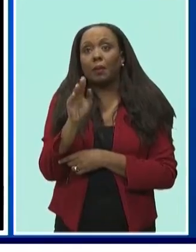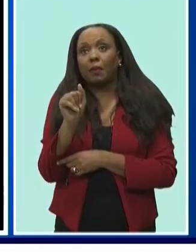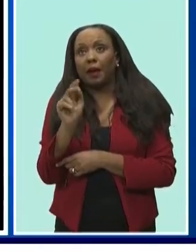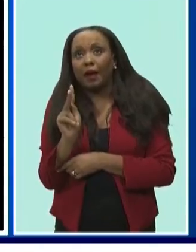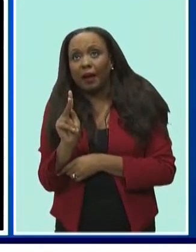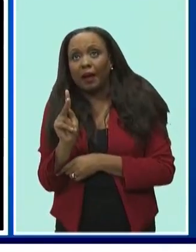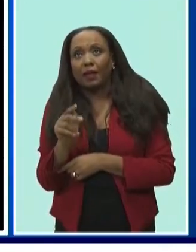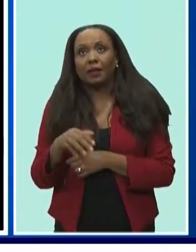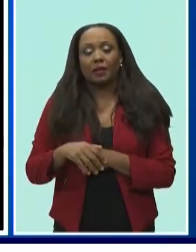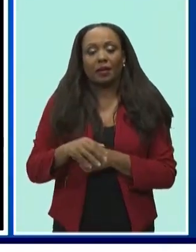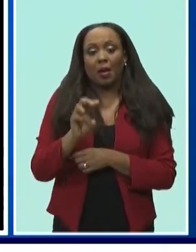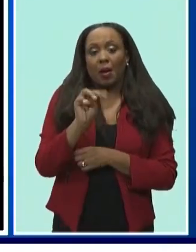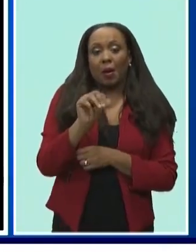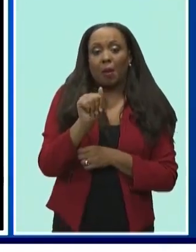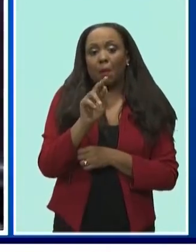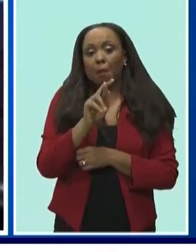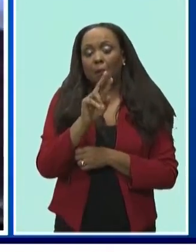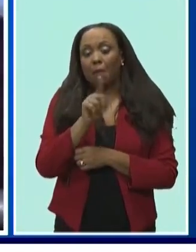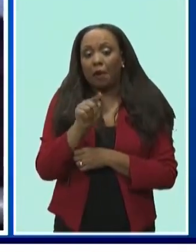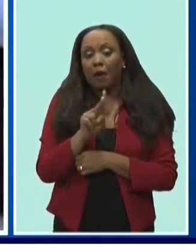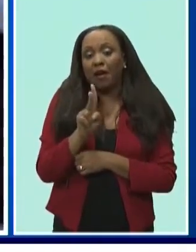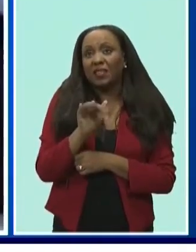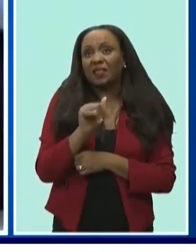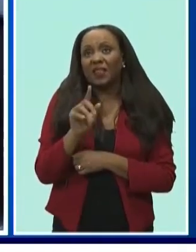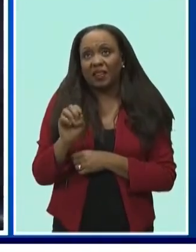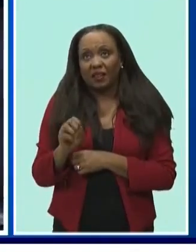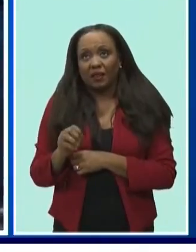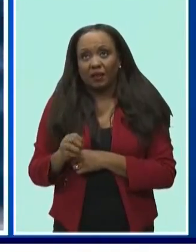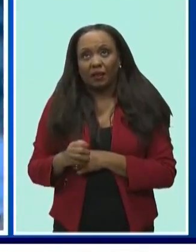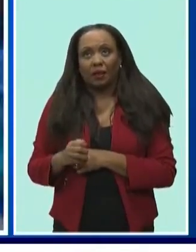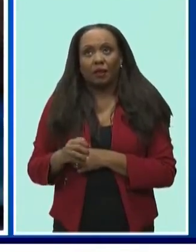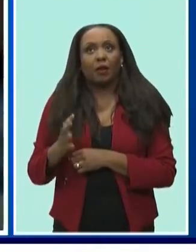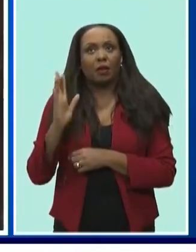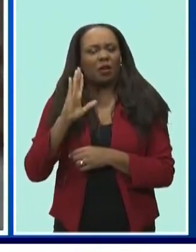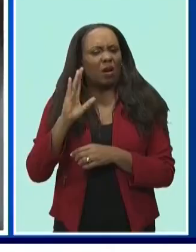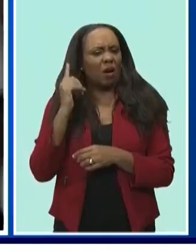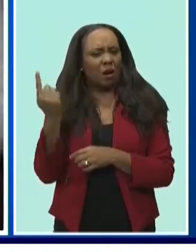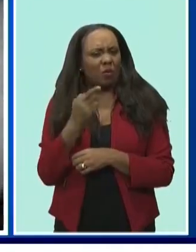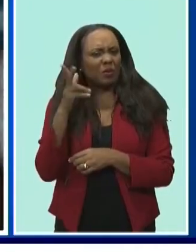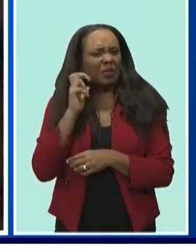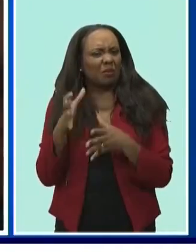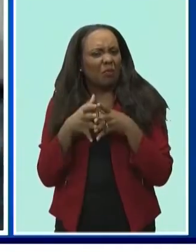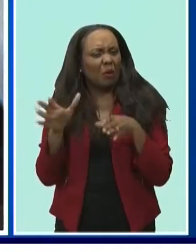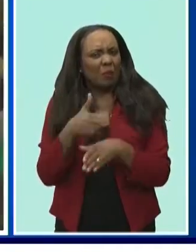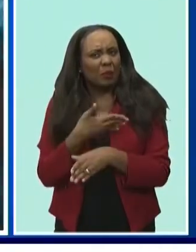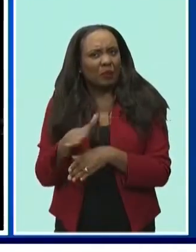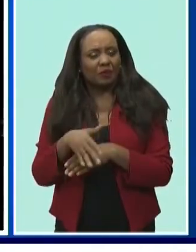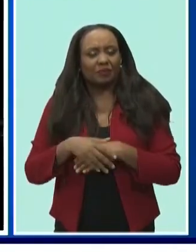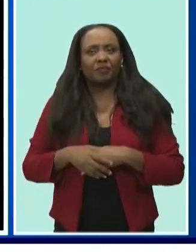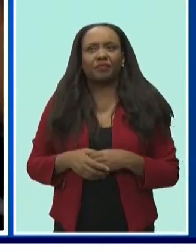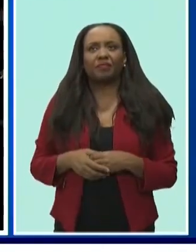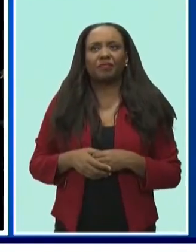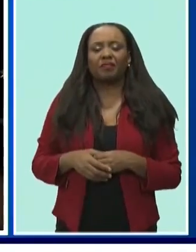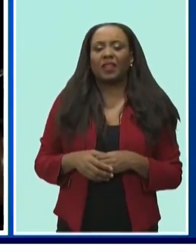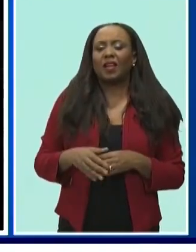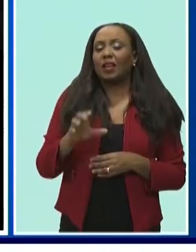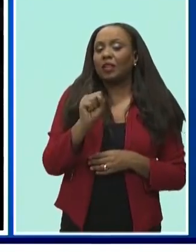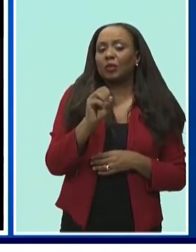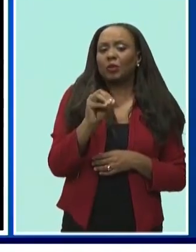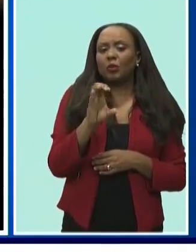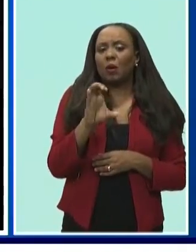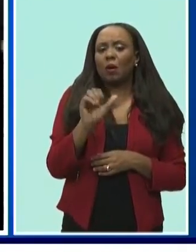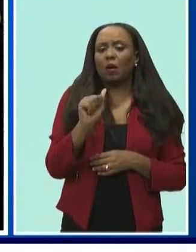stage. Hollaback says Gimme Soca is his crop over warm-up. People scared the whole event out of the season, but soca music